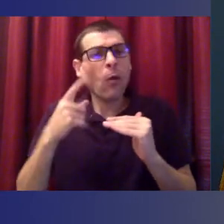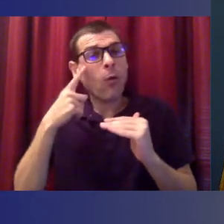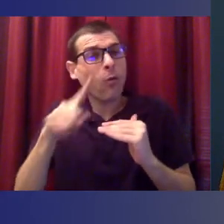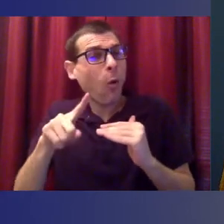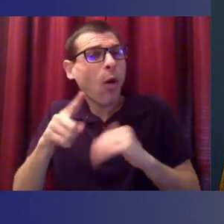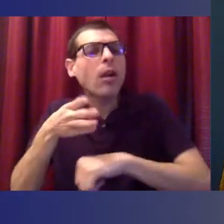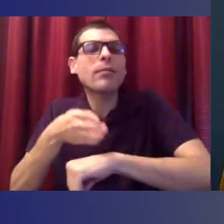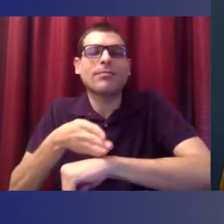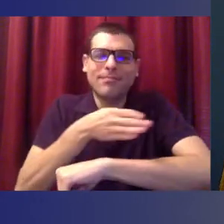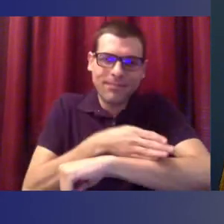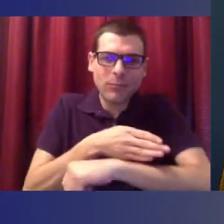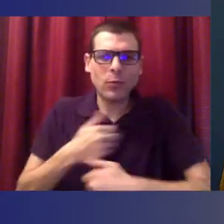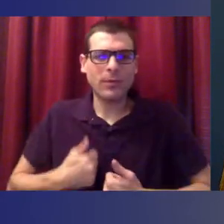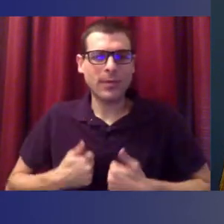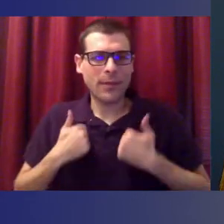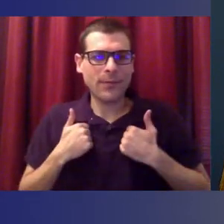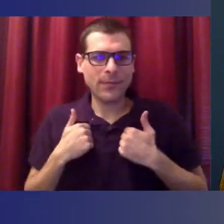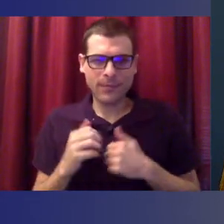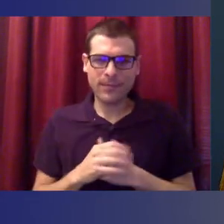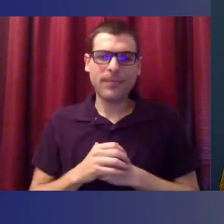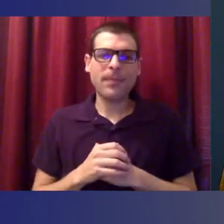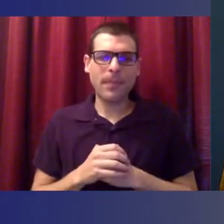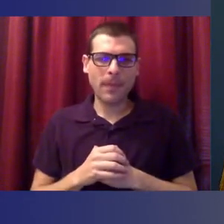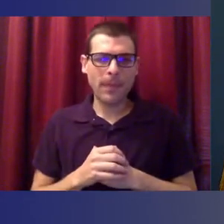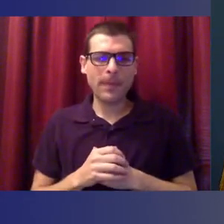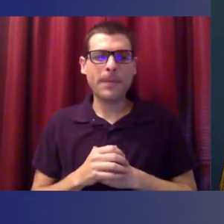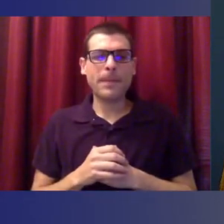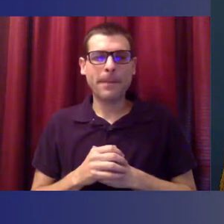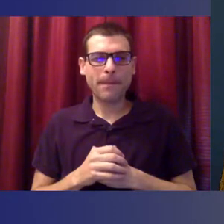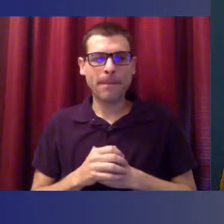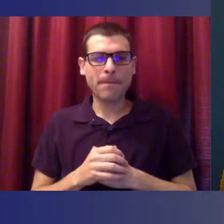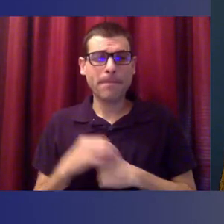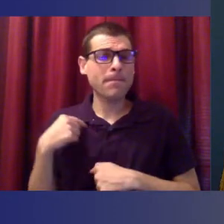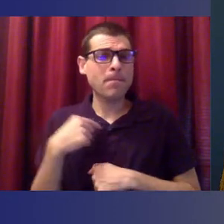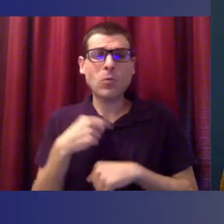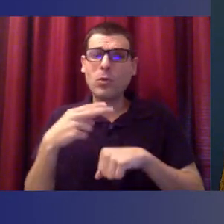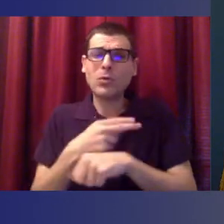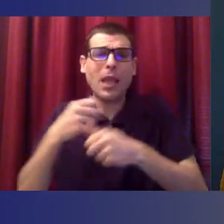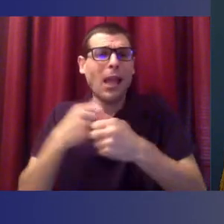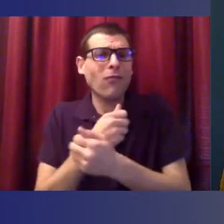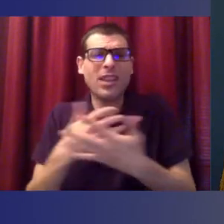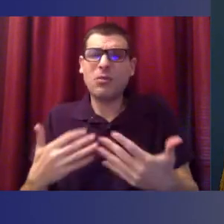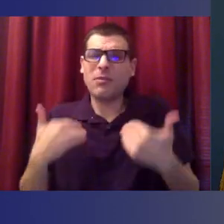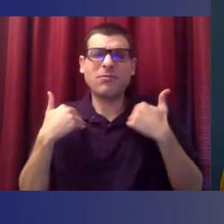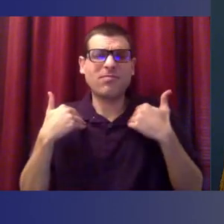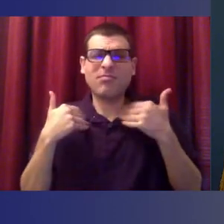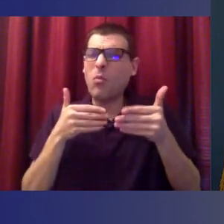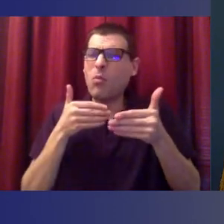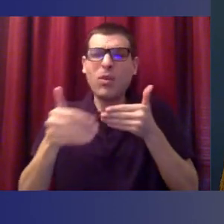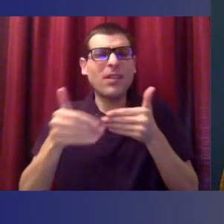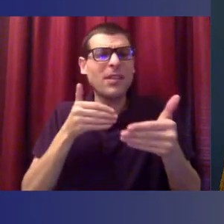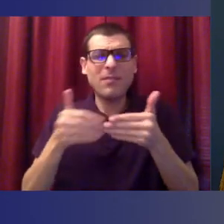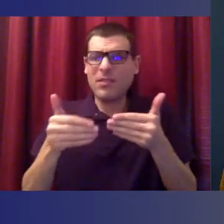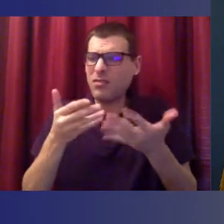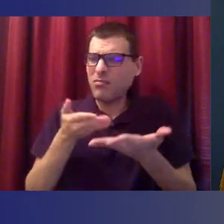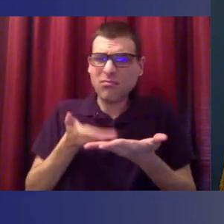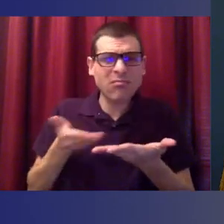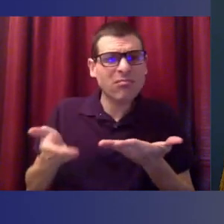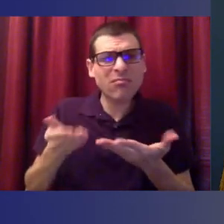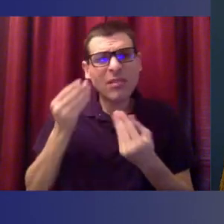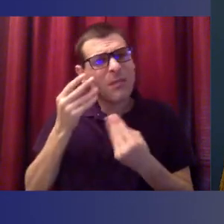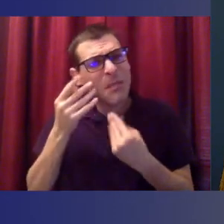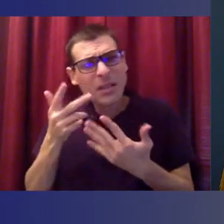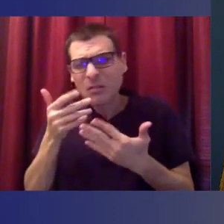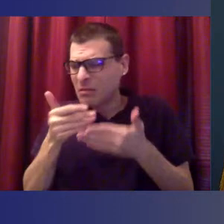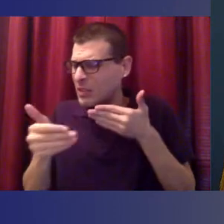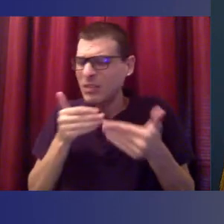serve. We will use every tool we have to ensure that our work always pushes us closer to